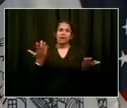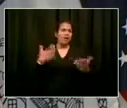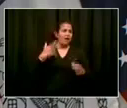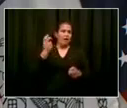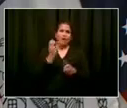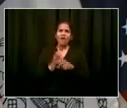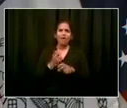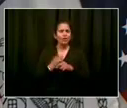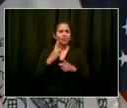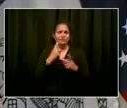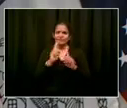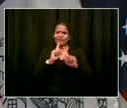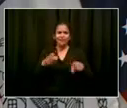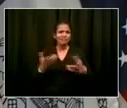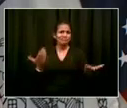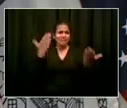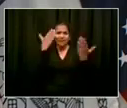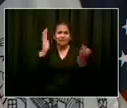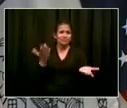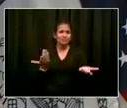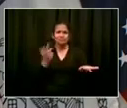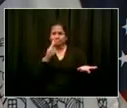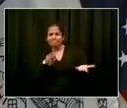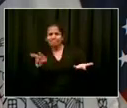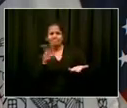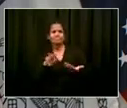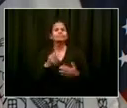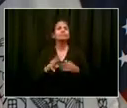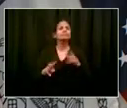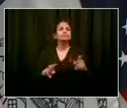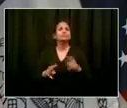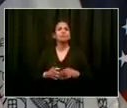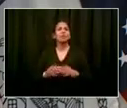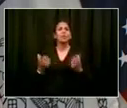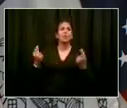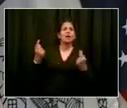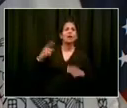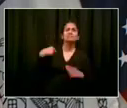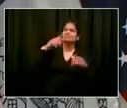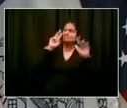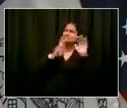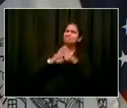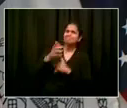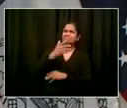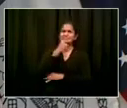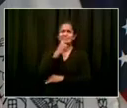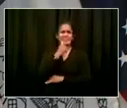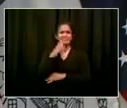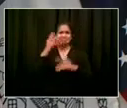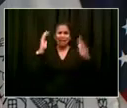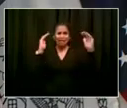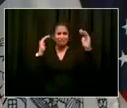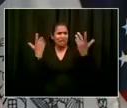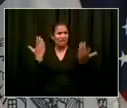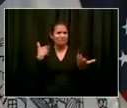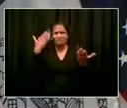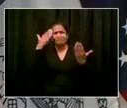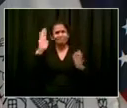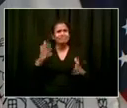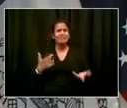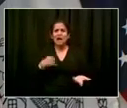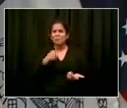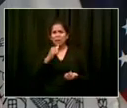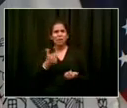for real reasons. First, what do we expect? We don't have a perfect way to expect here. It really depends so